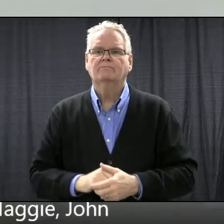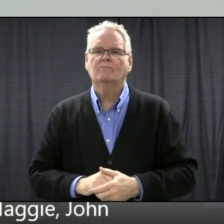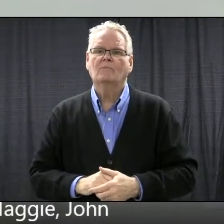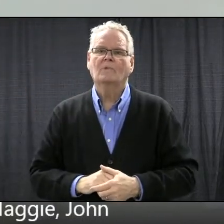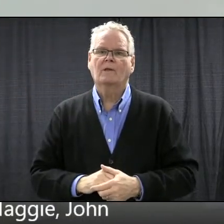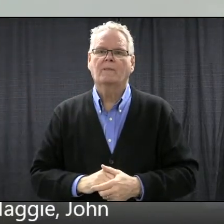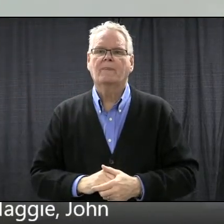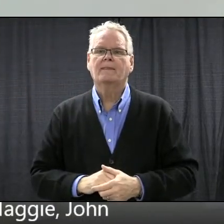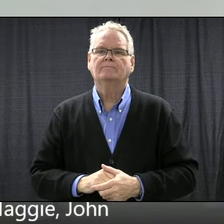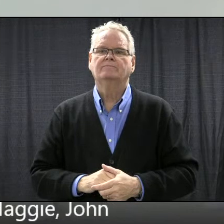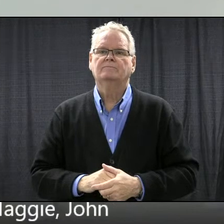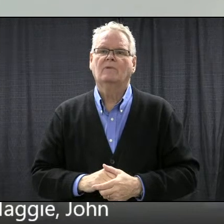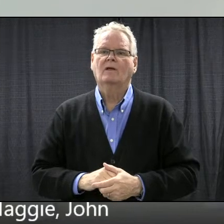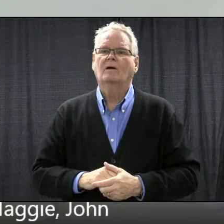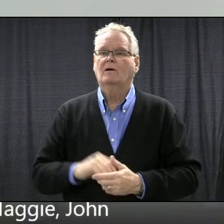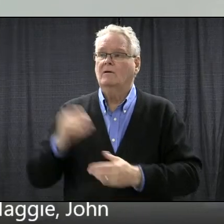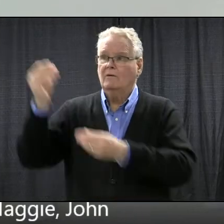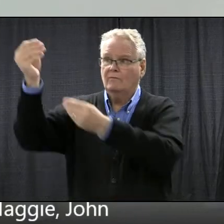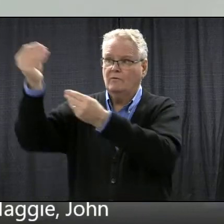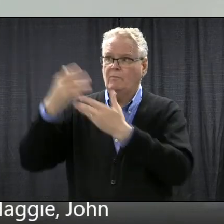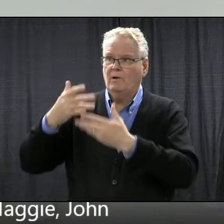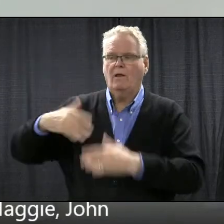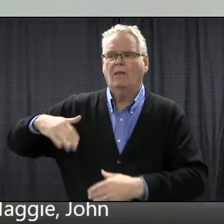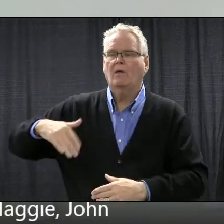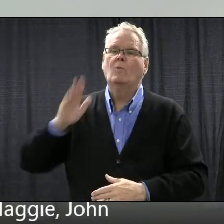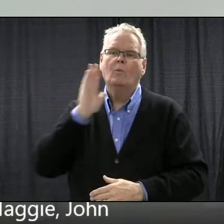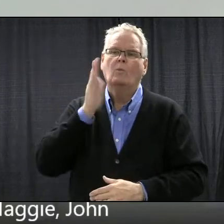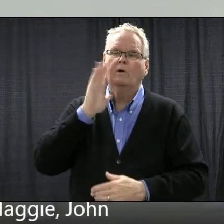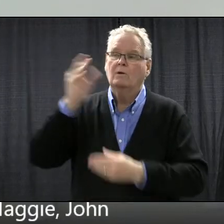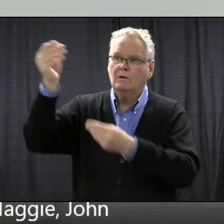that directly, because they sometimes do.